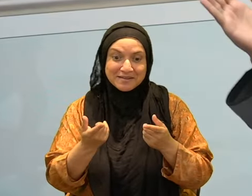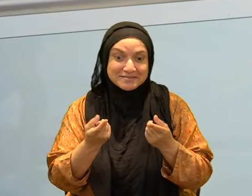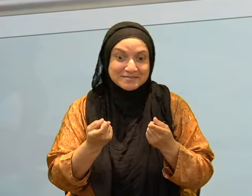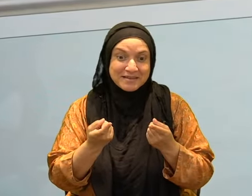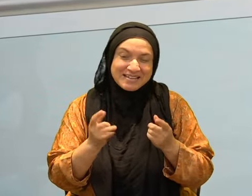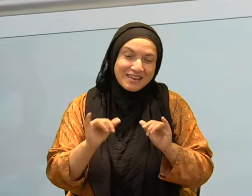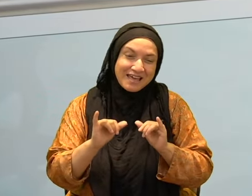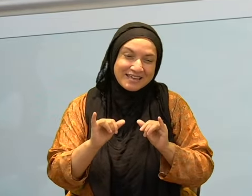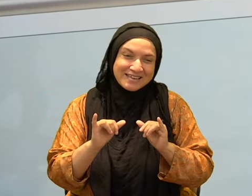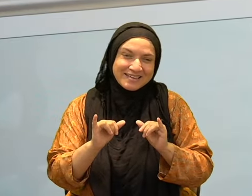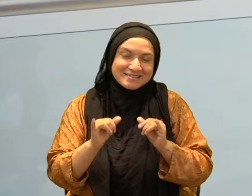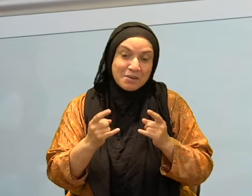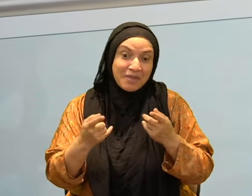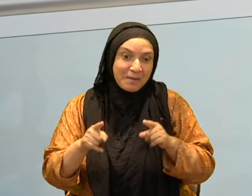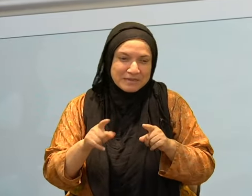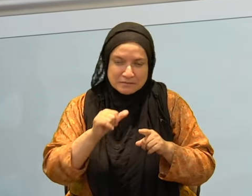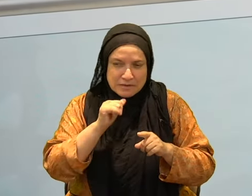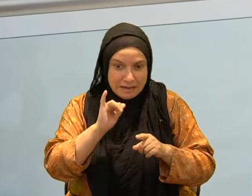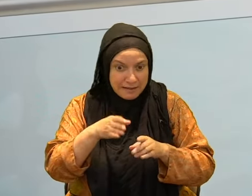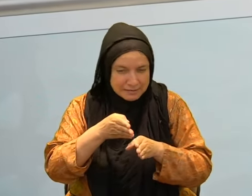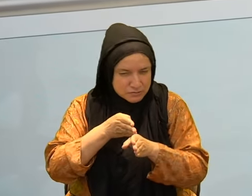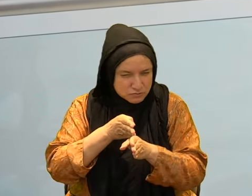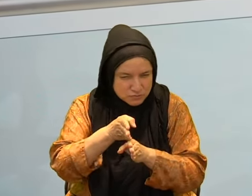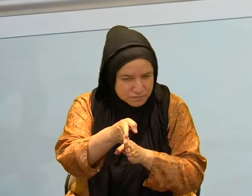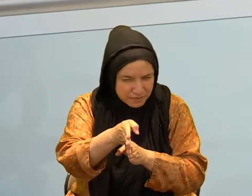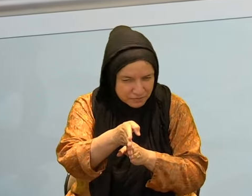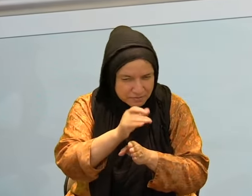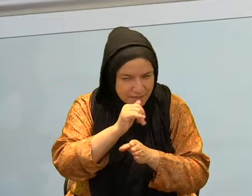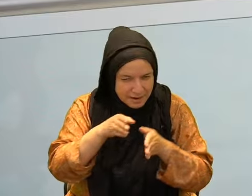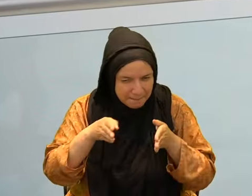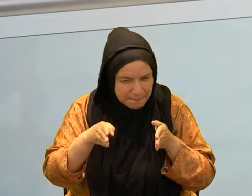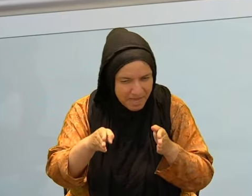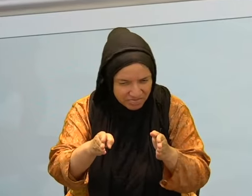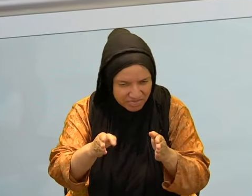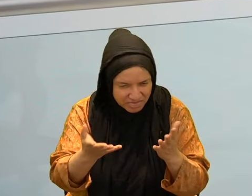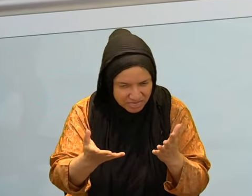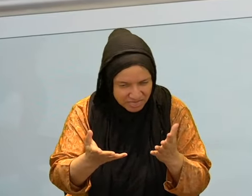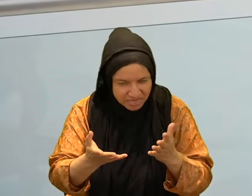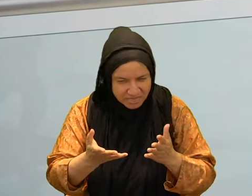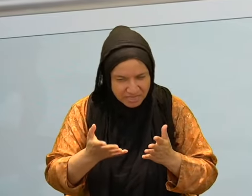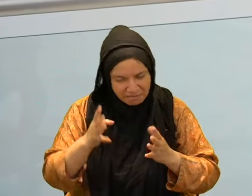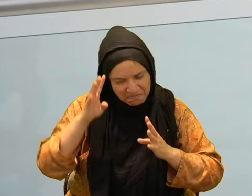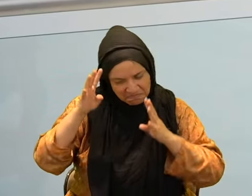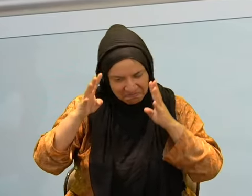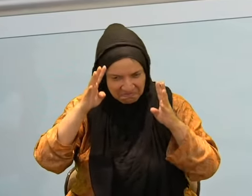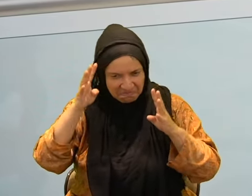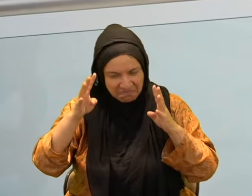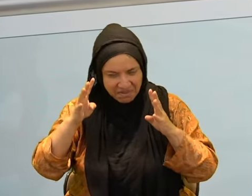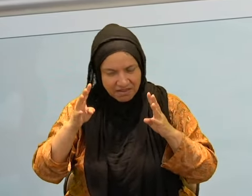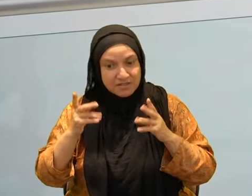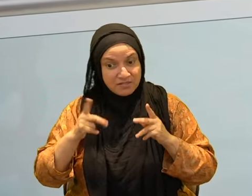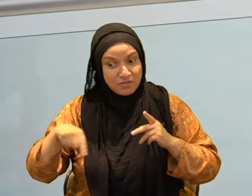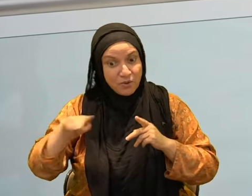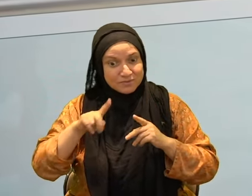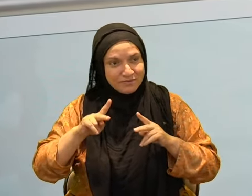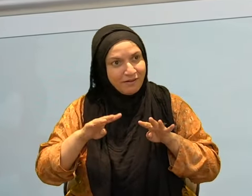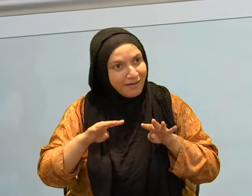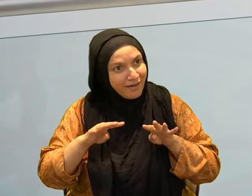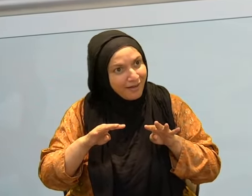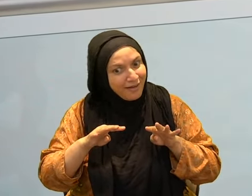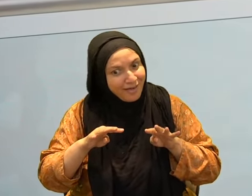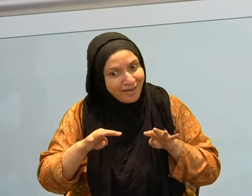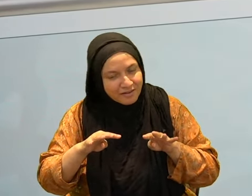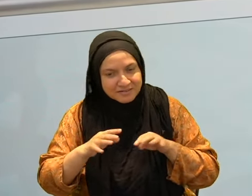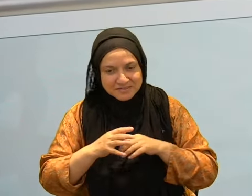sunnah becomes unrecognizable to them. The true path of guidance becomes unrecognizable to them because they've got it all figured out, or so they think.